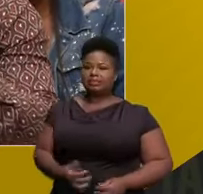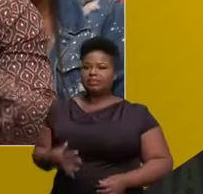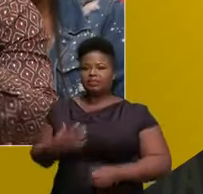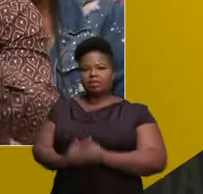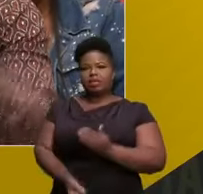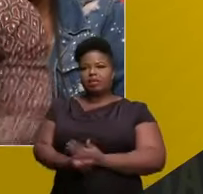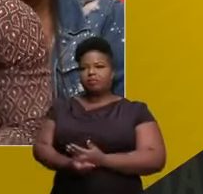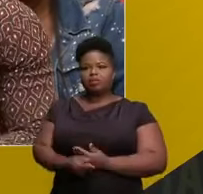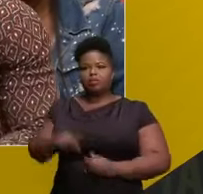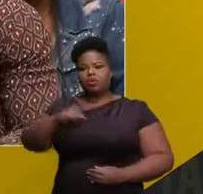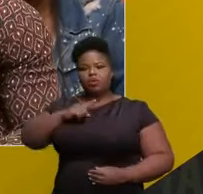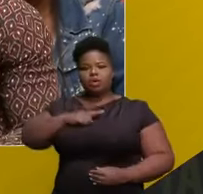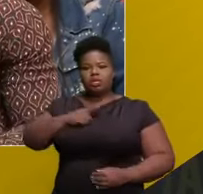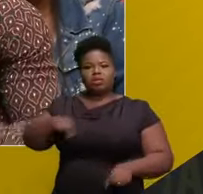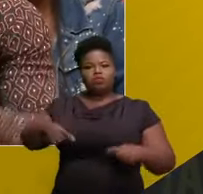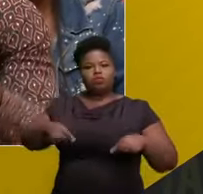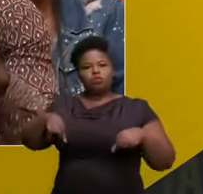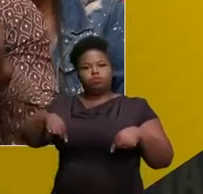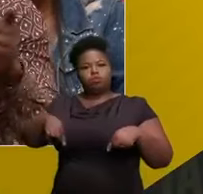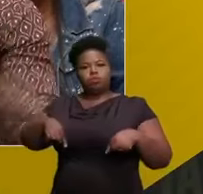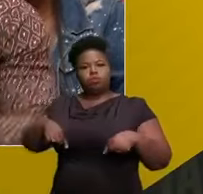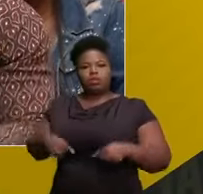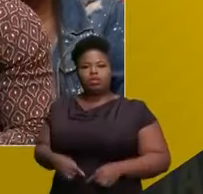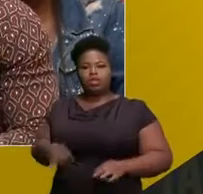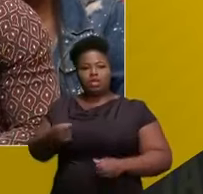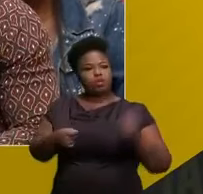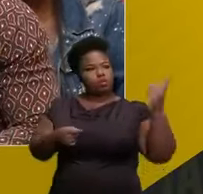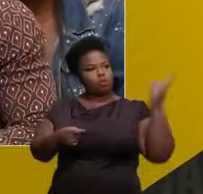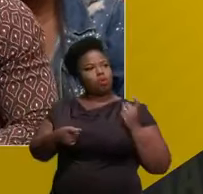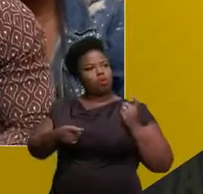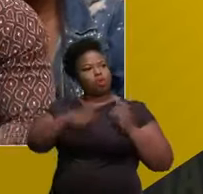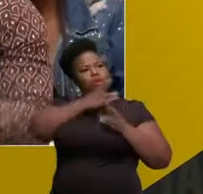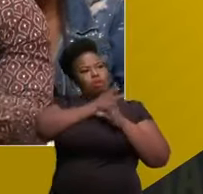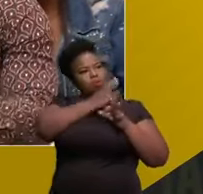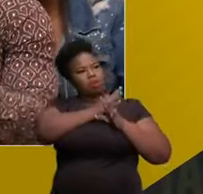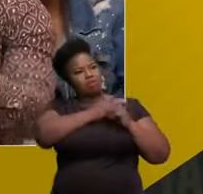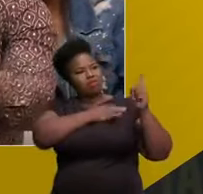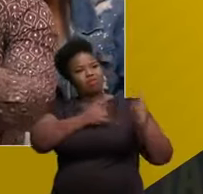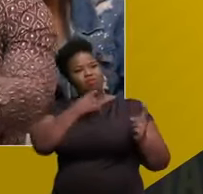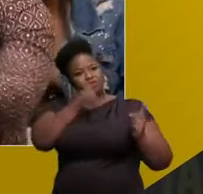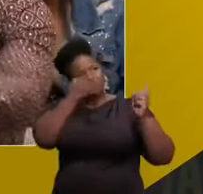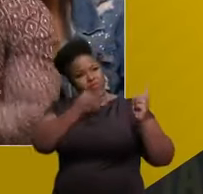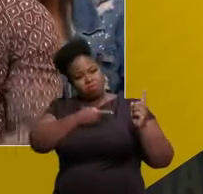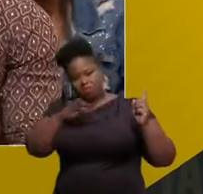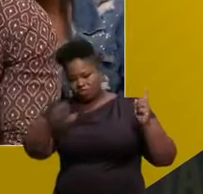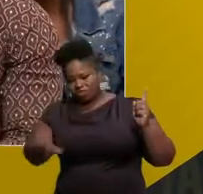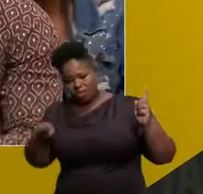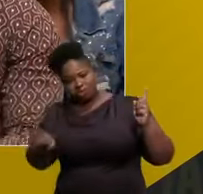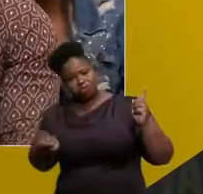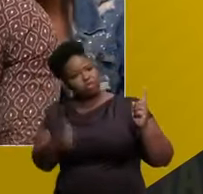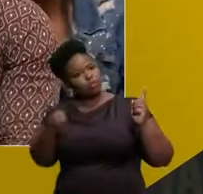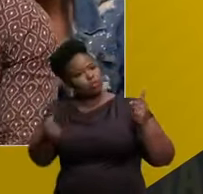going to rise to 100%, is when you call a parent and say, parent, your child is doing 1, 2, 3, and then the parent tells you and